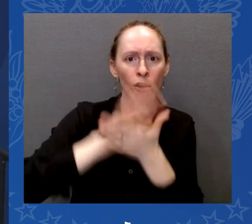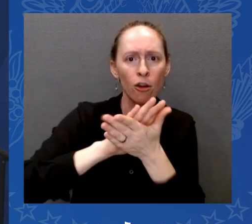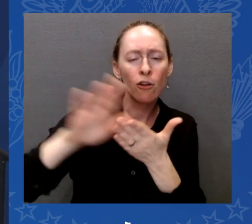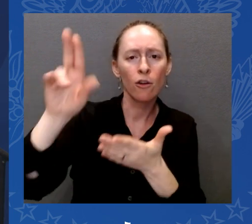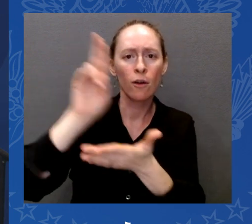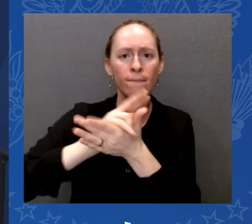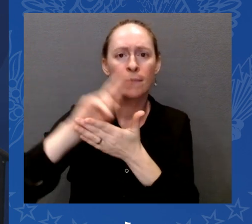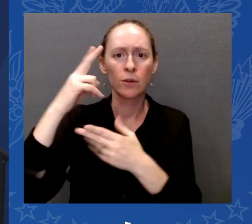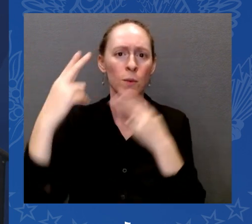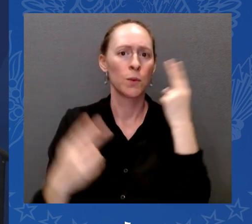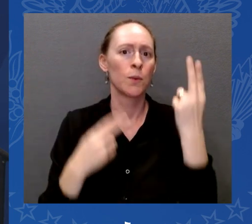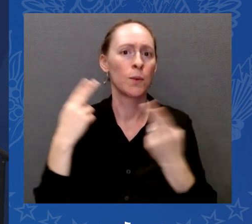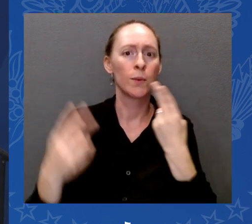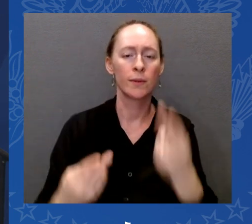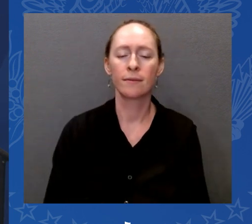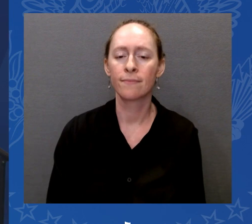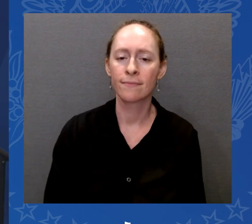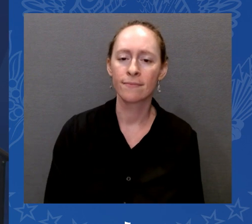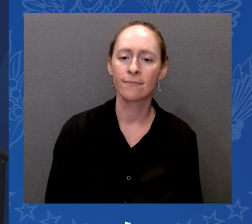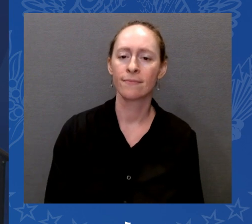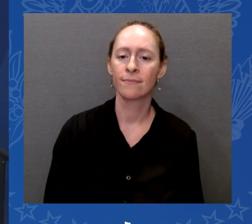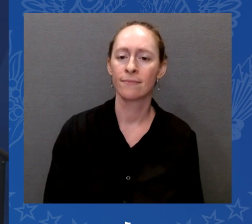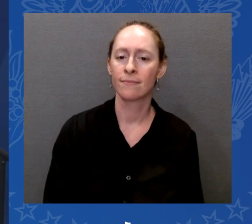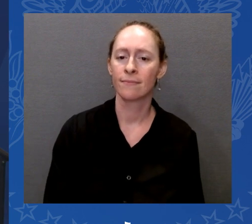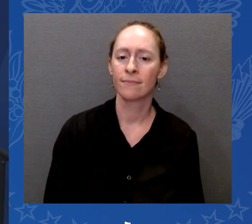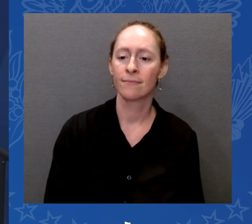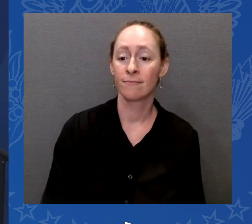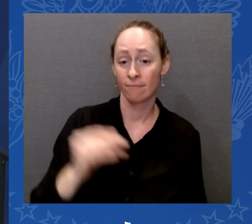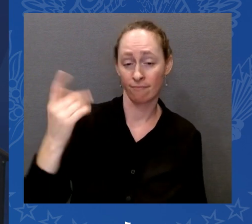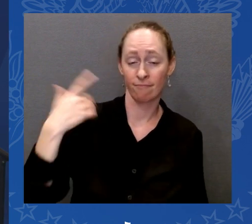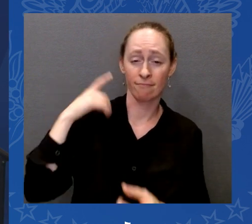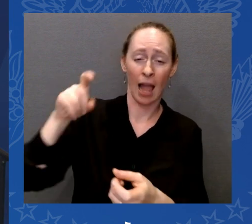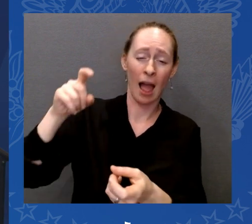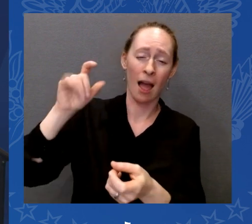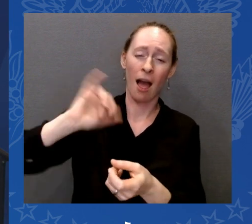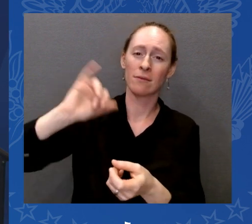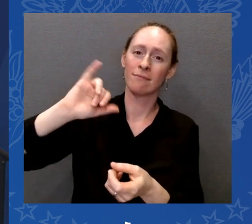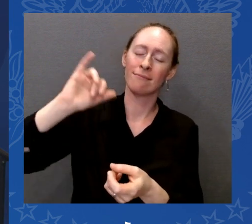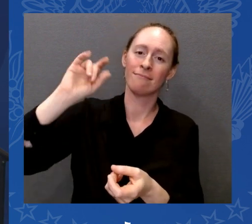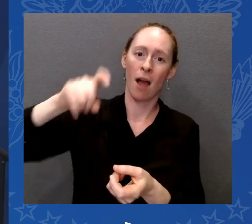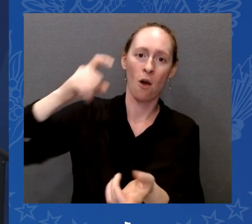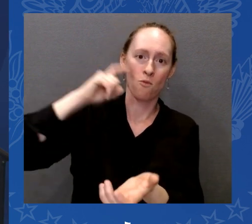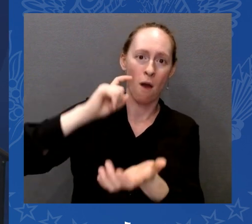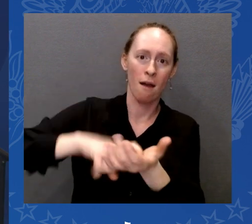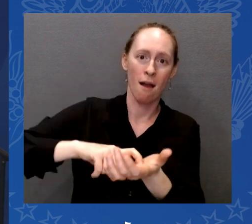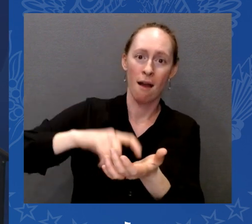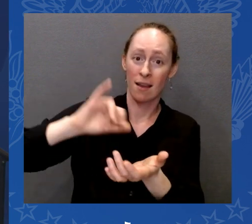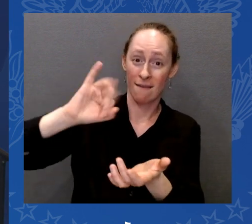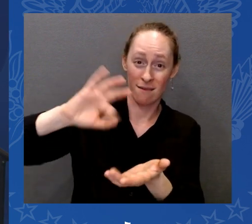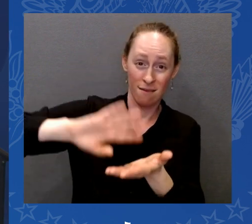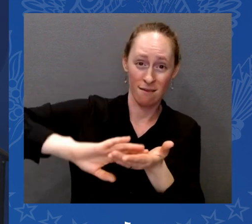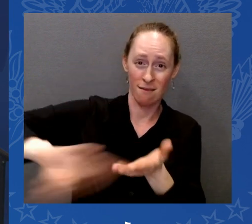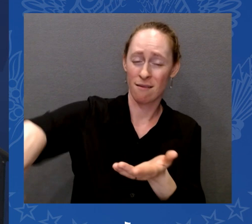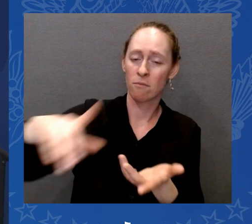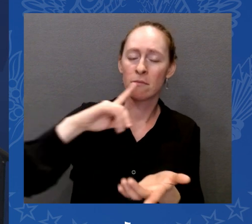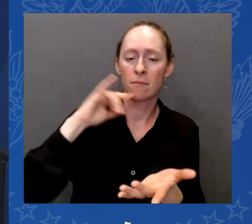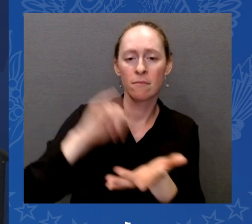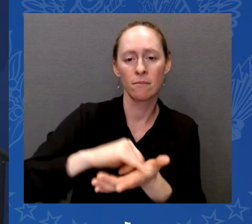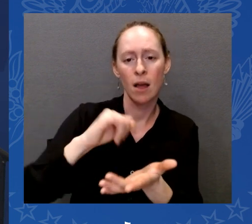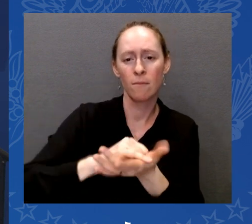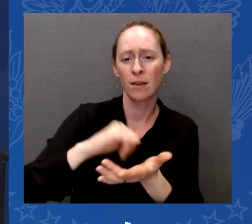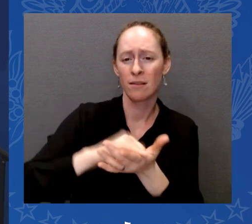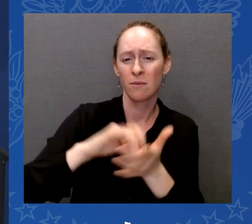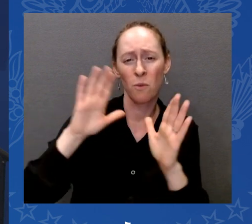it not for the leadership that Micron's tremendous global team of over 48,000 team